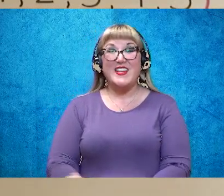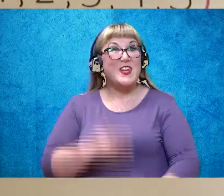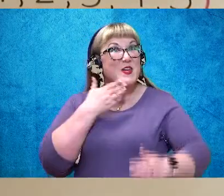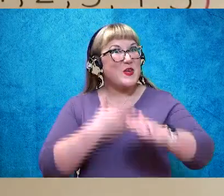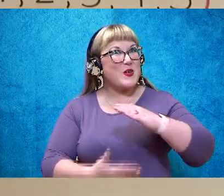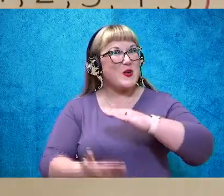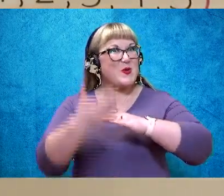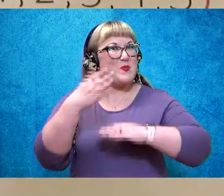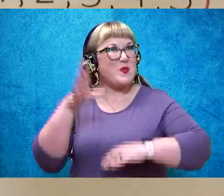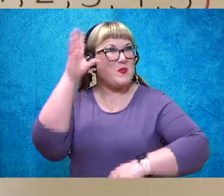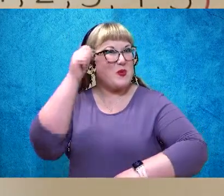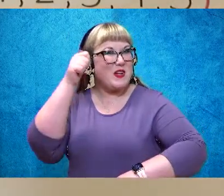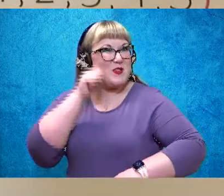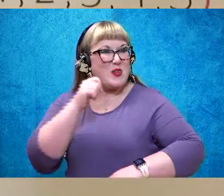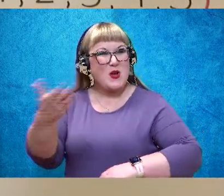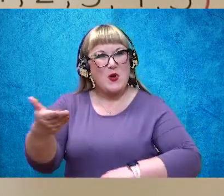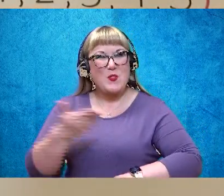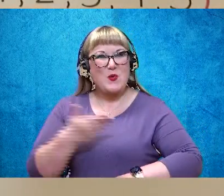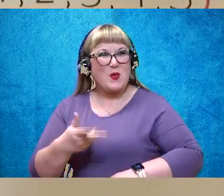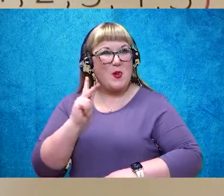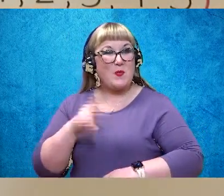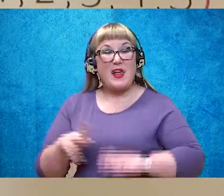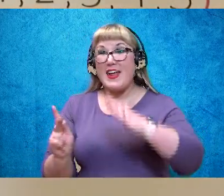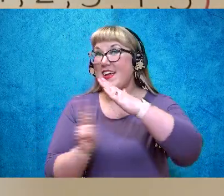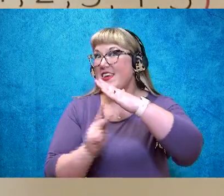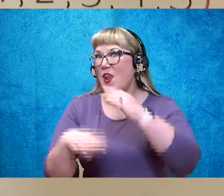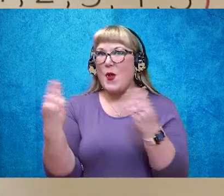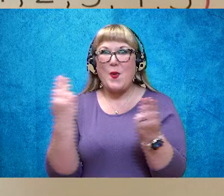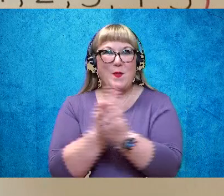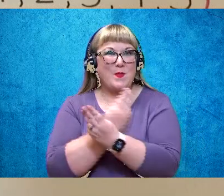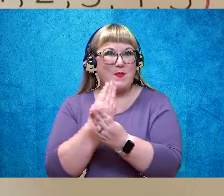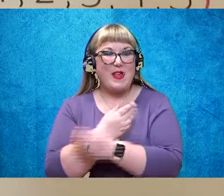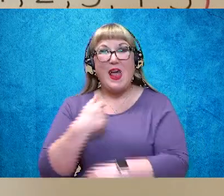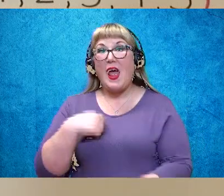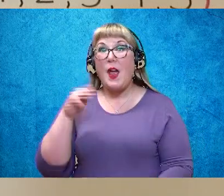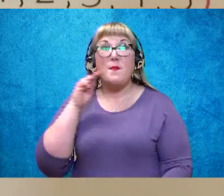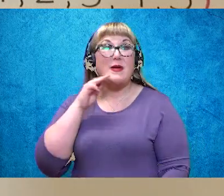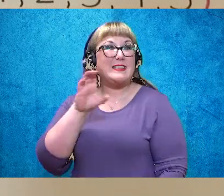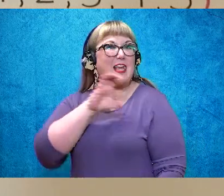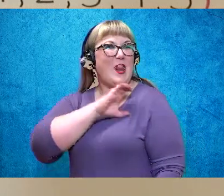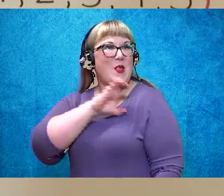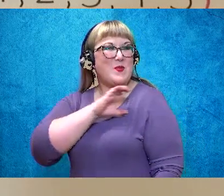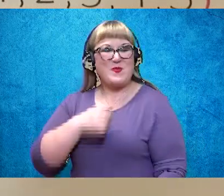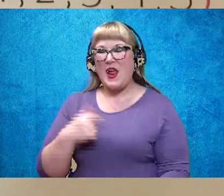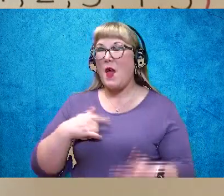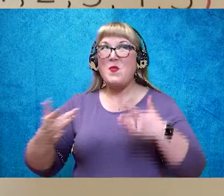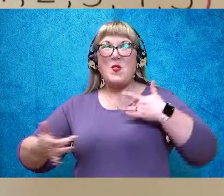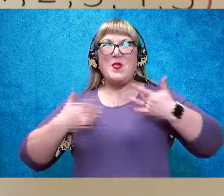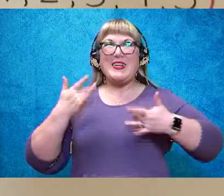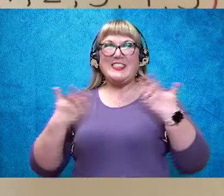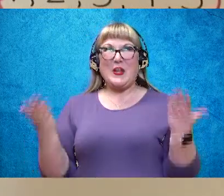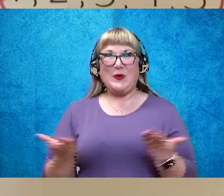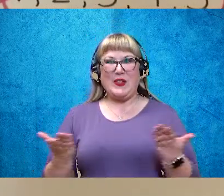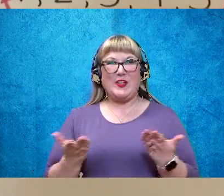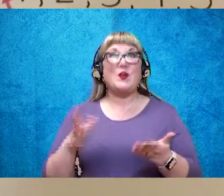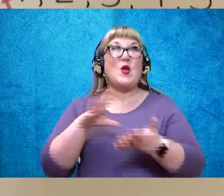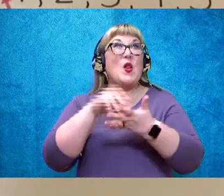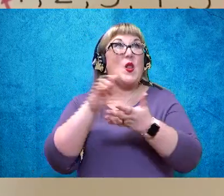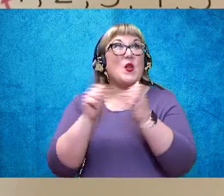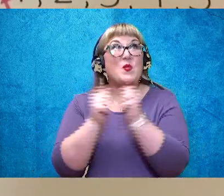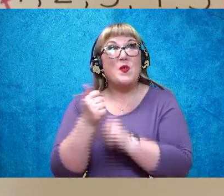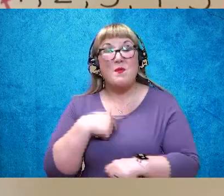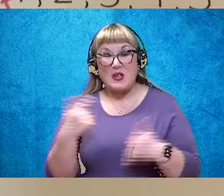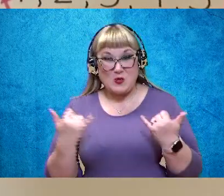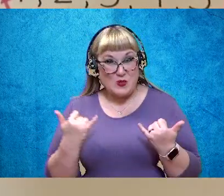Good morning, boys and girls. Welcome back to Kindergarten Math. I'm Miss Calametti, and I'm so excited that you are here learning with me